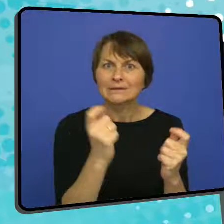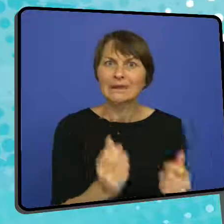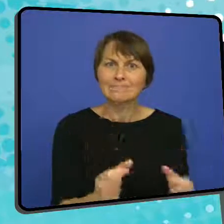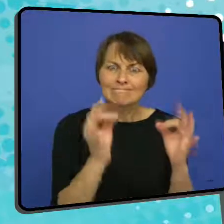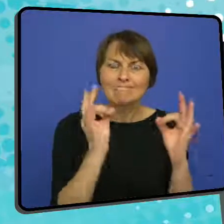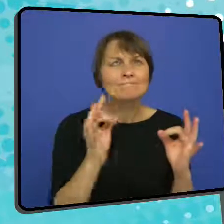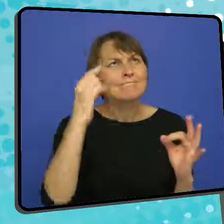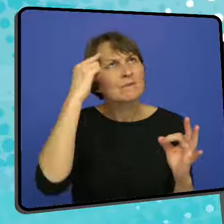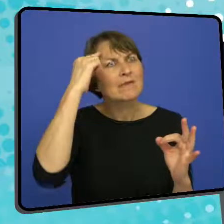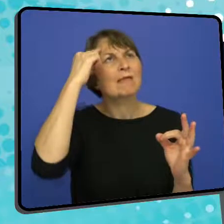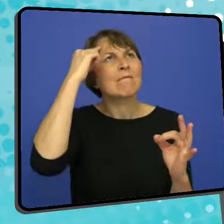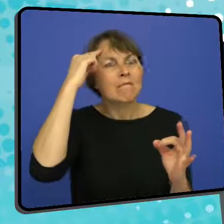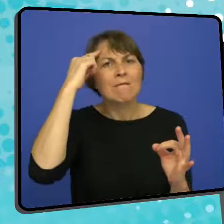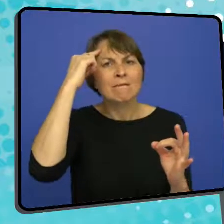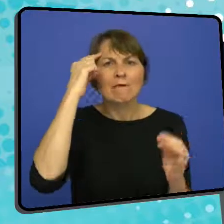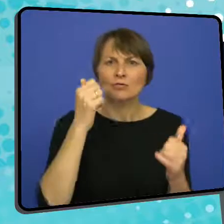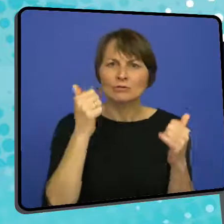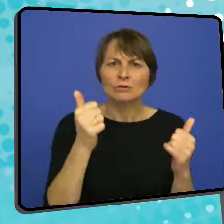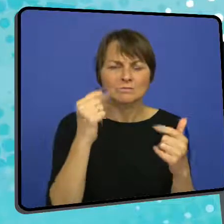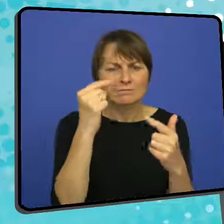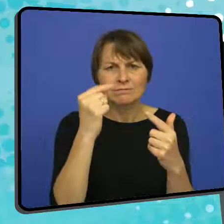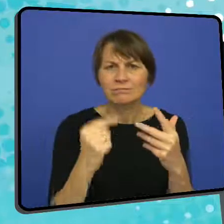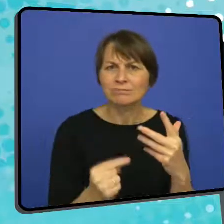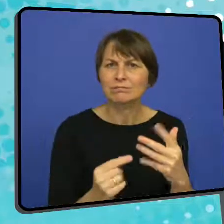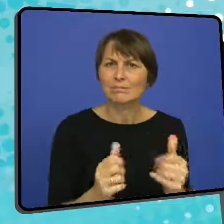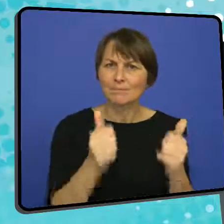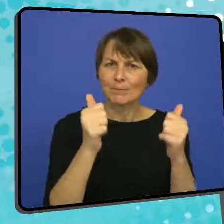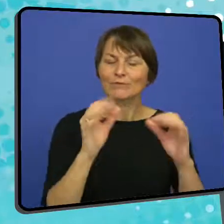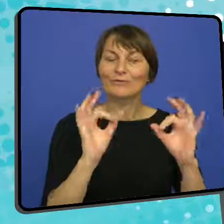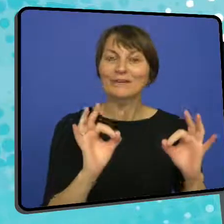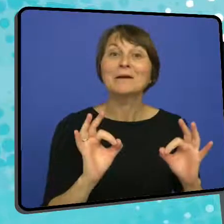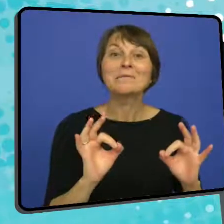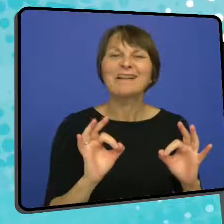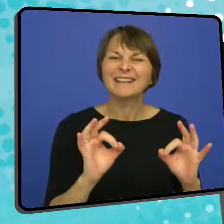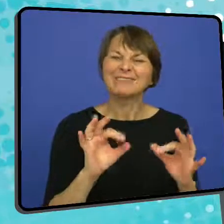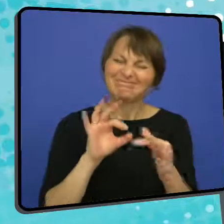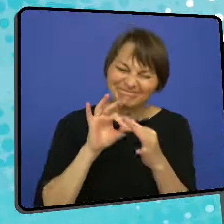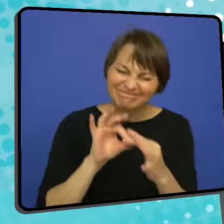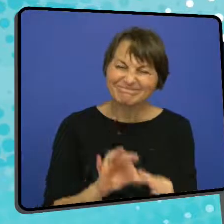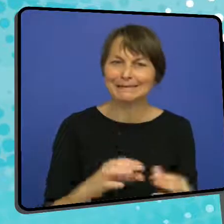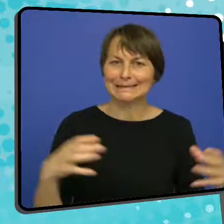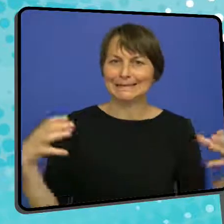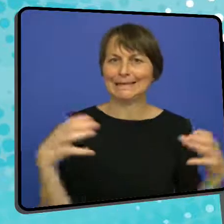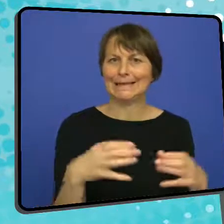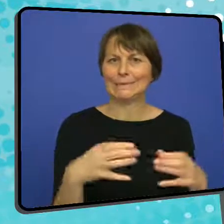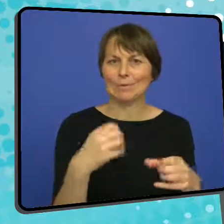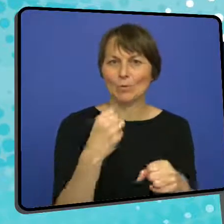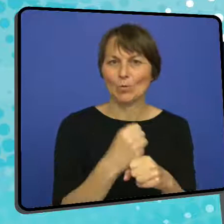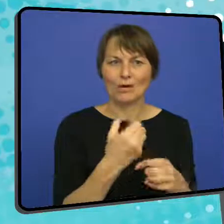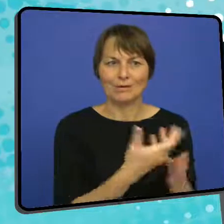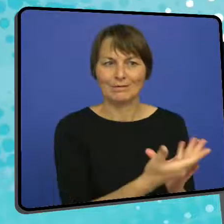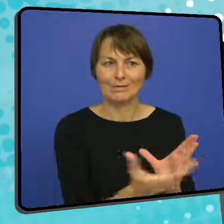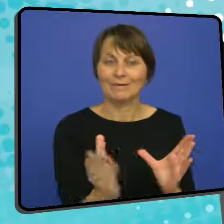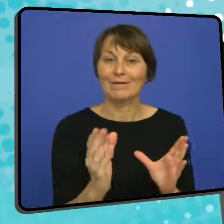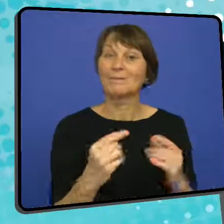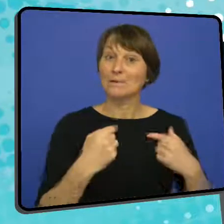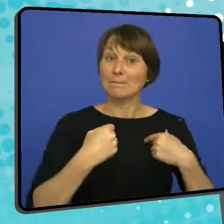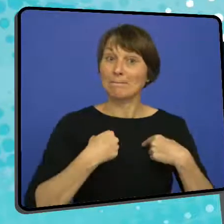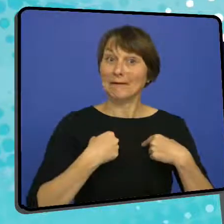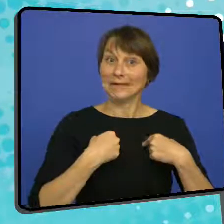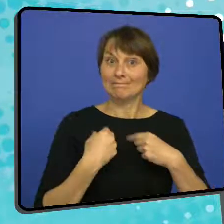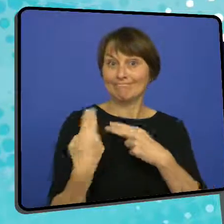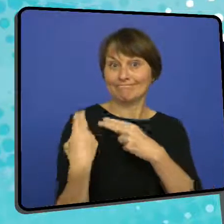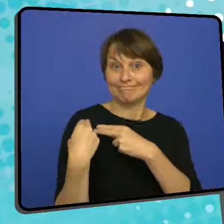ideal. And that's where teamwork comes back, because obviously I'm the designer in a team, but that doesn't mean